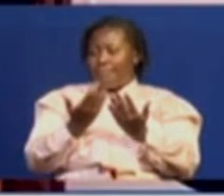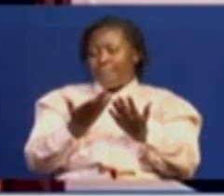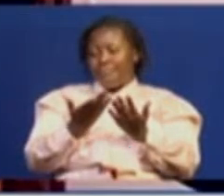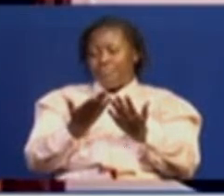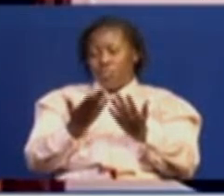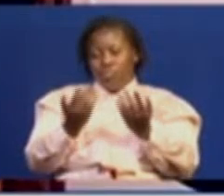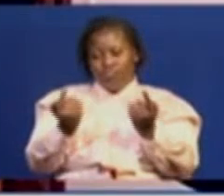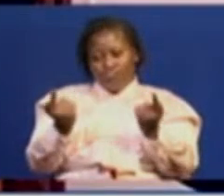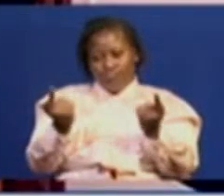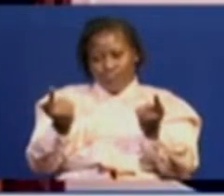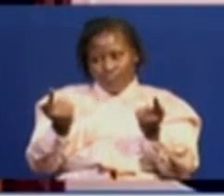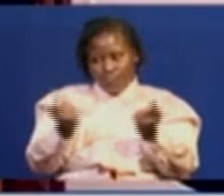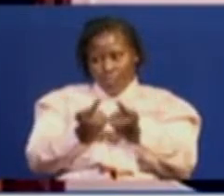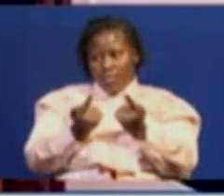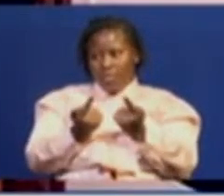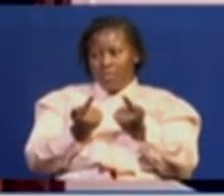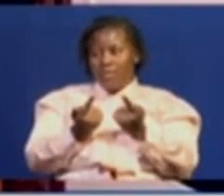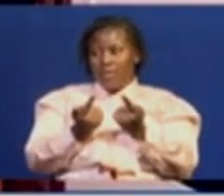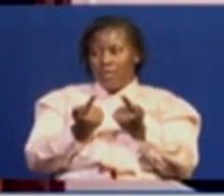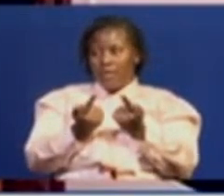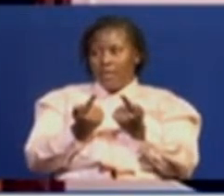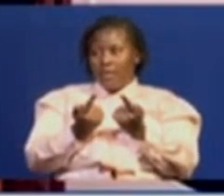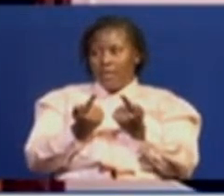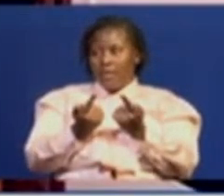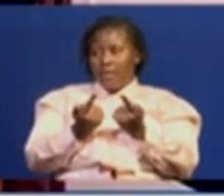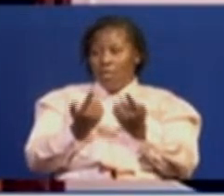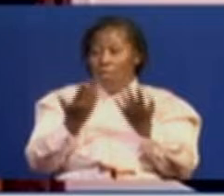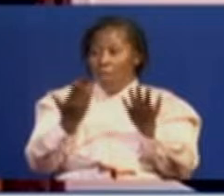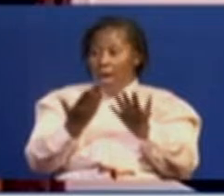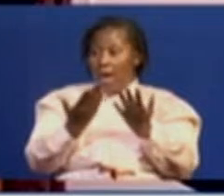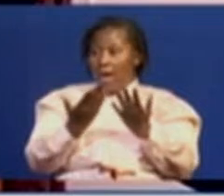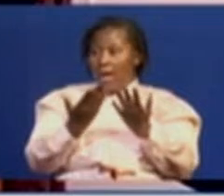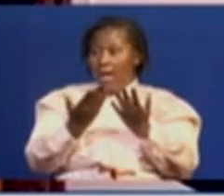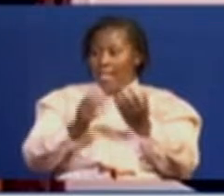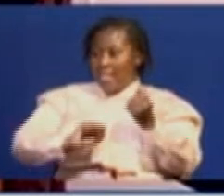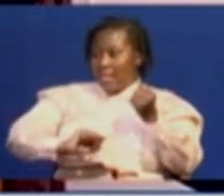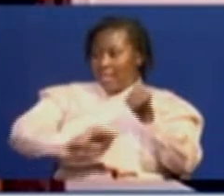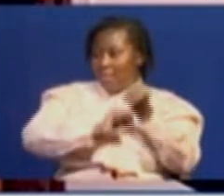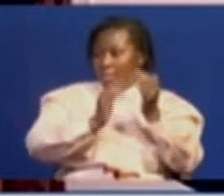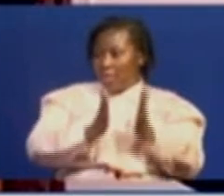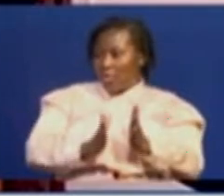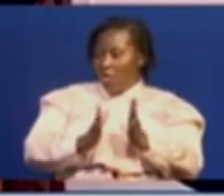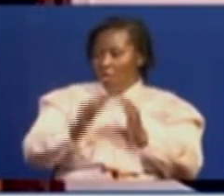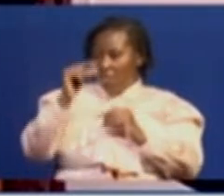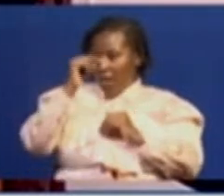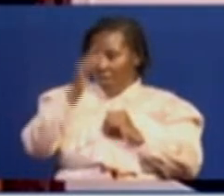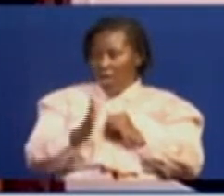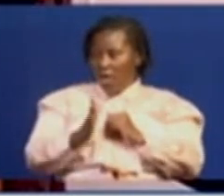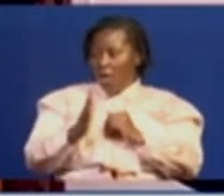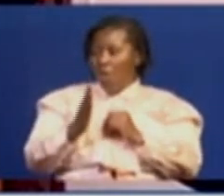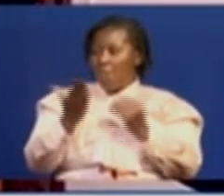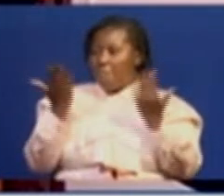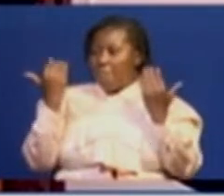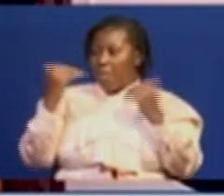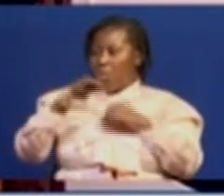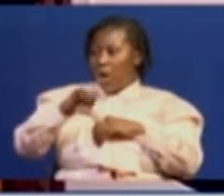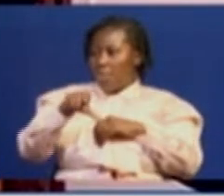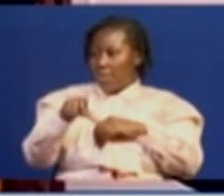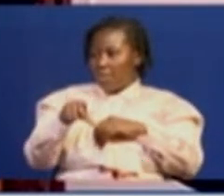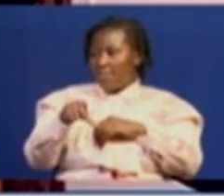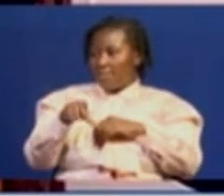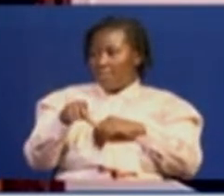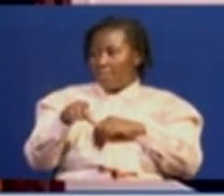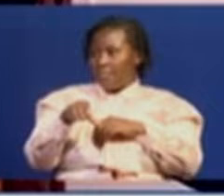in summary, the threats were coming from the supporters of the governor of Meru